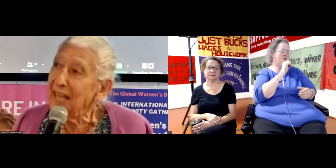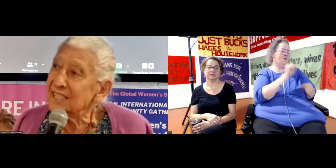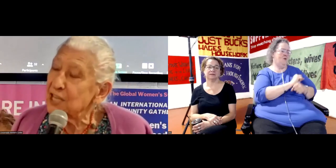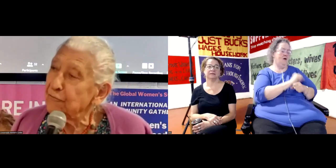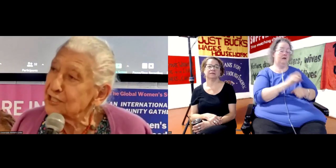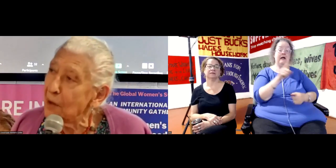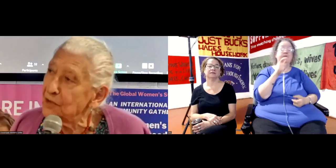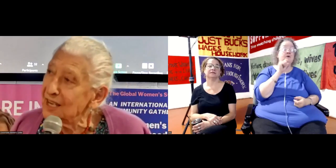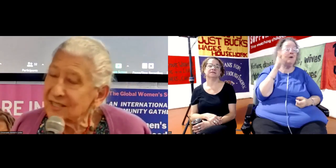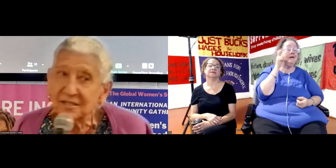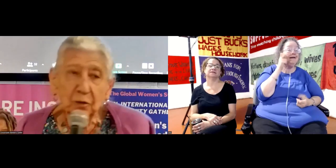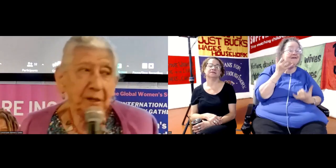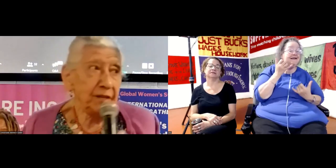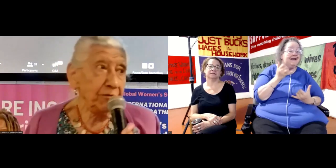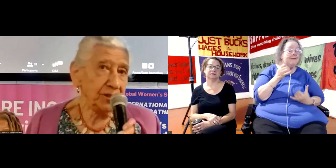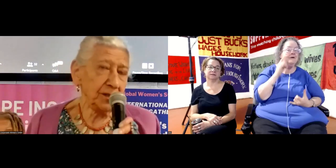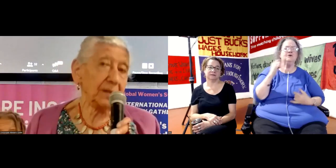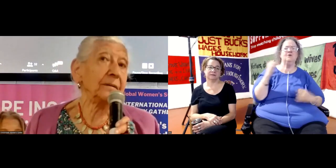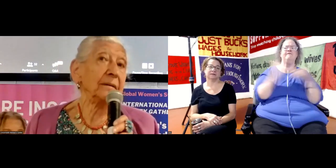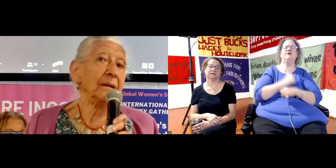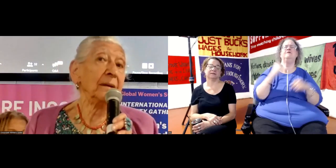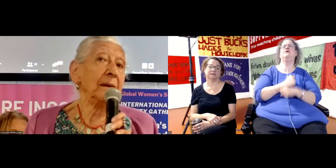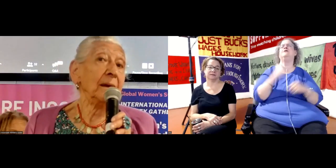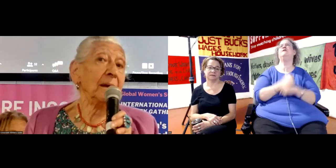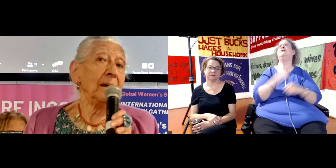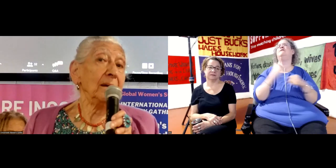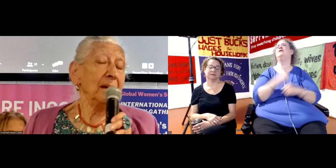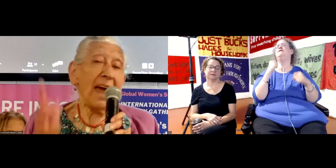fought against it for some years until we defeated it.